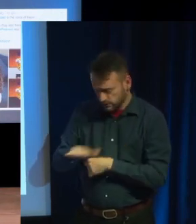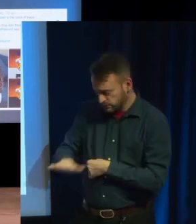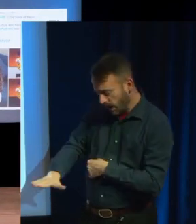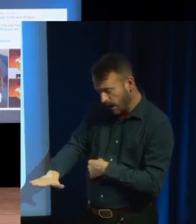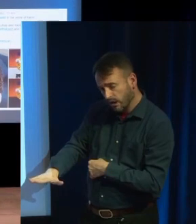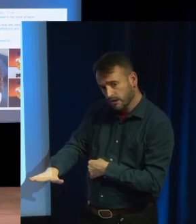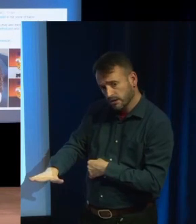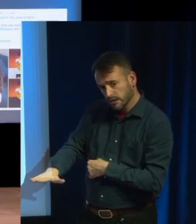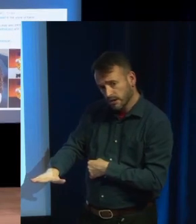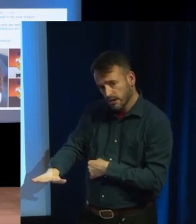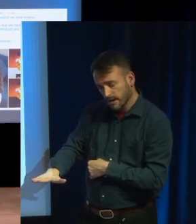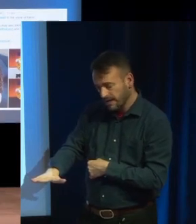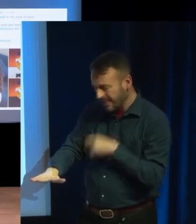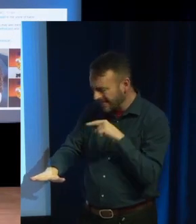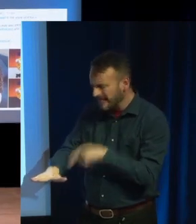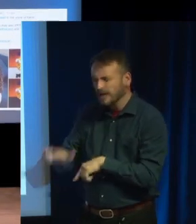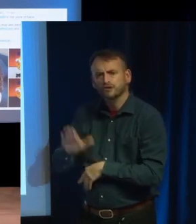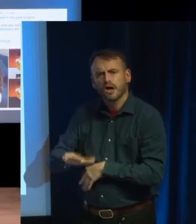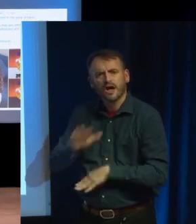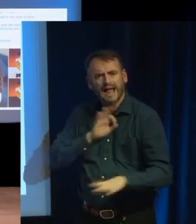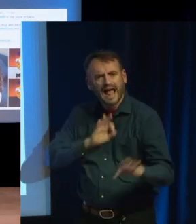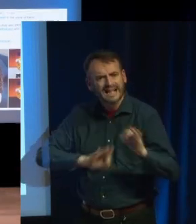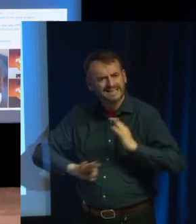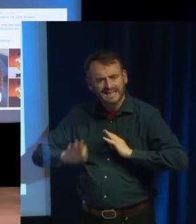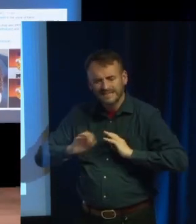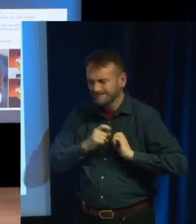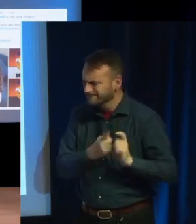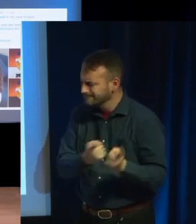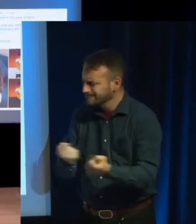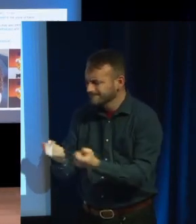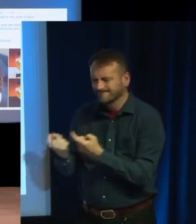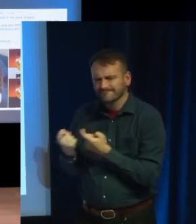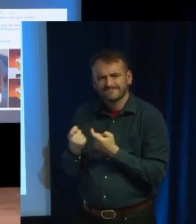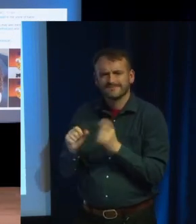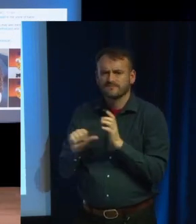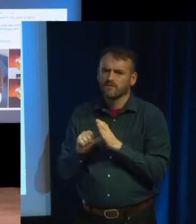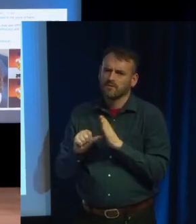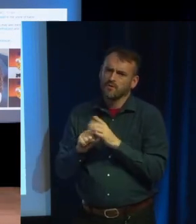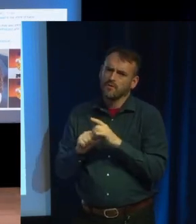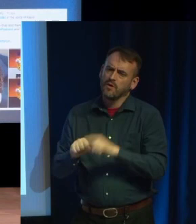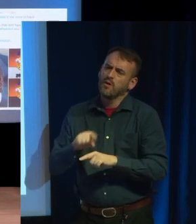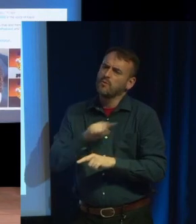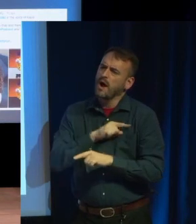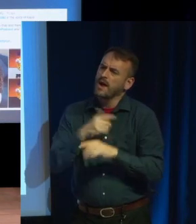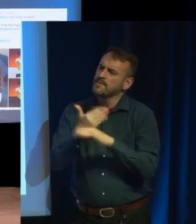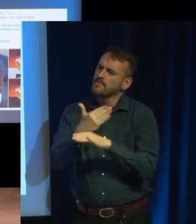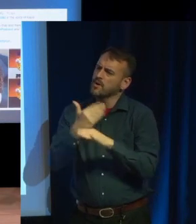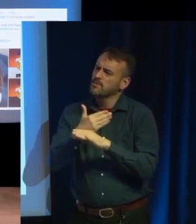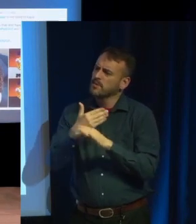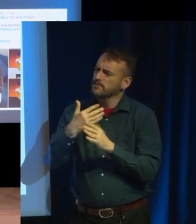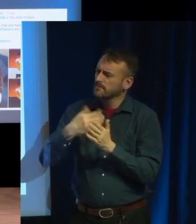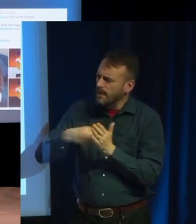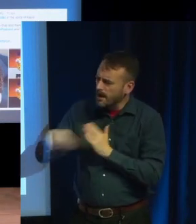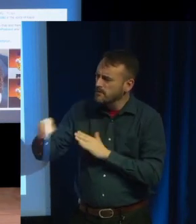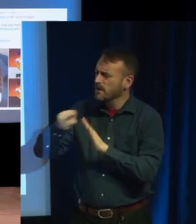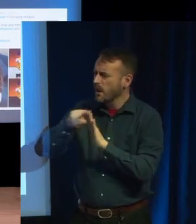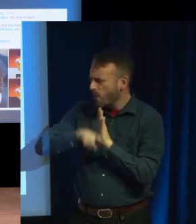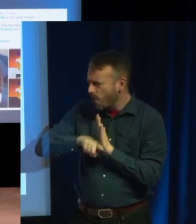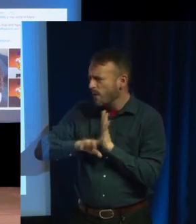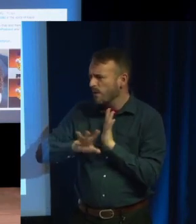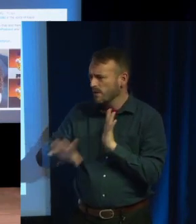a bit difficult to find a child due to like employment, stuff like that, payment. And then we